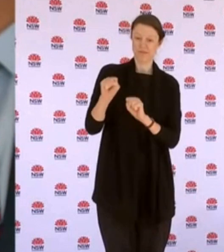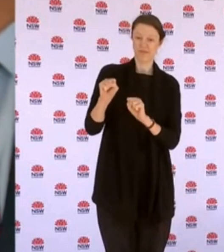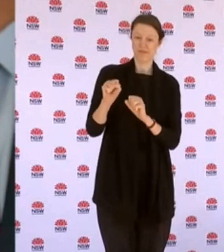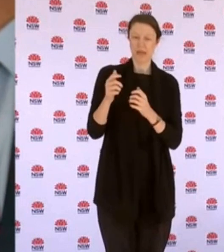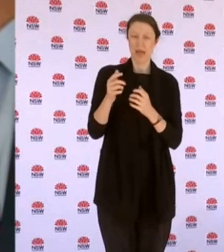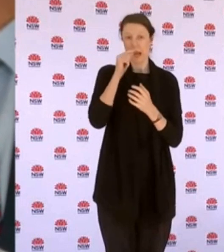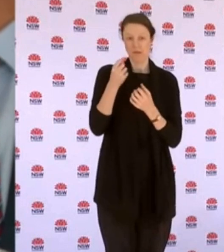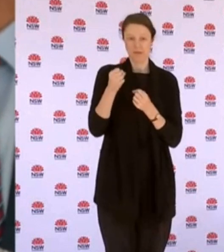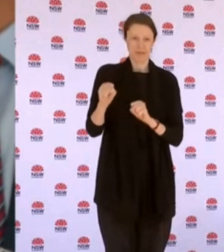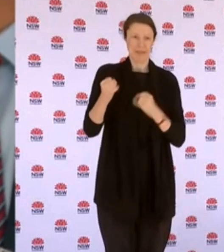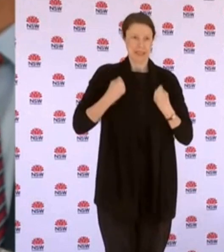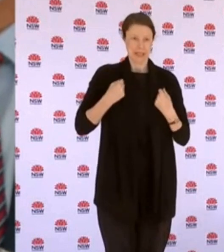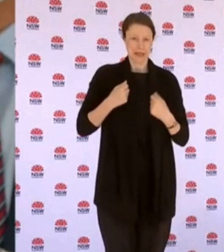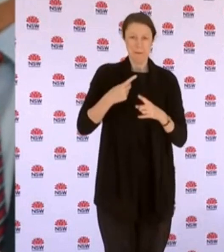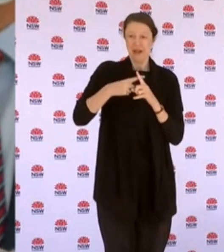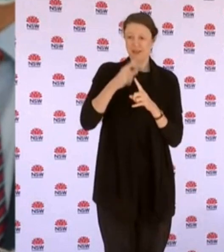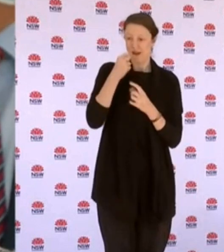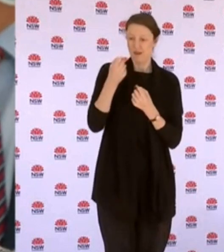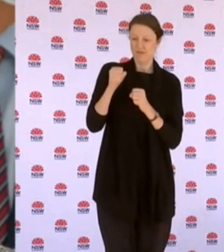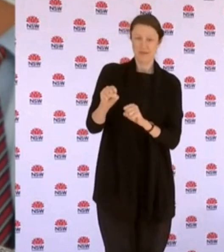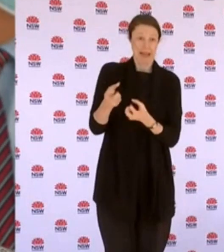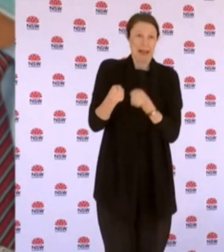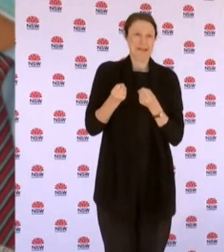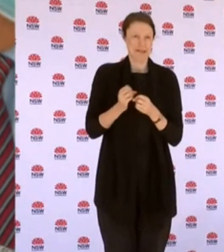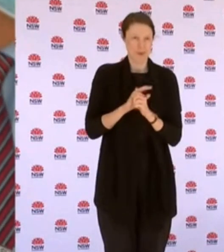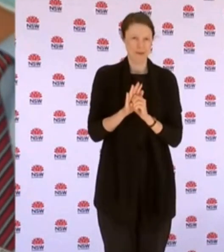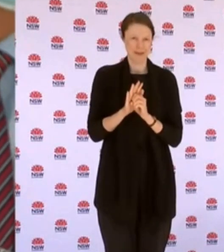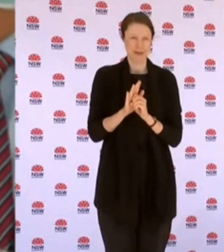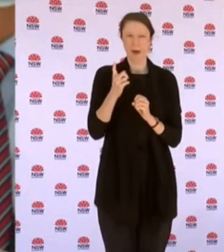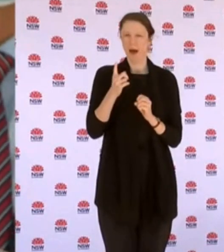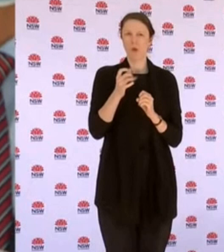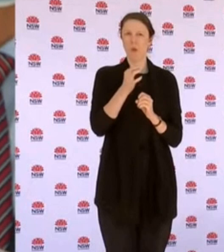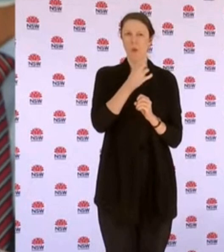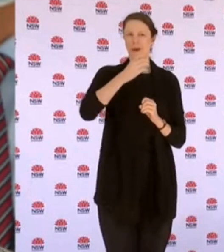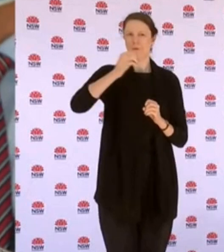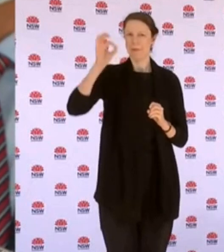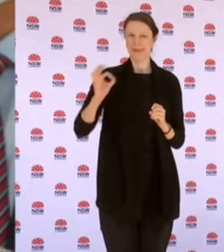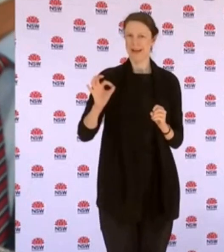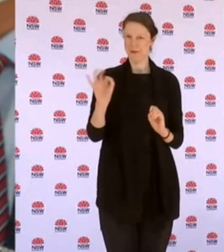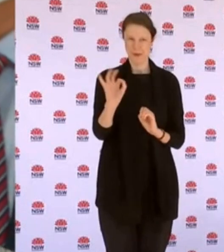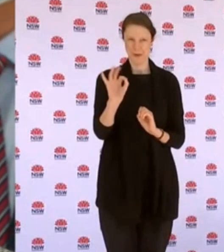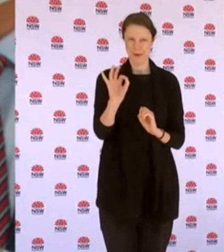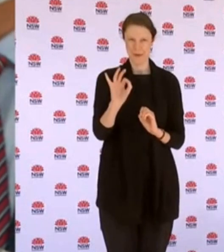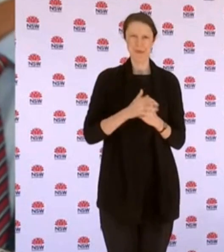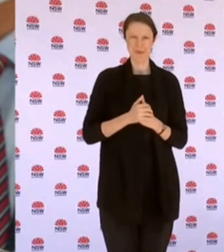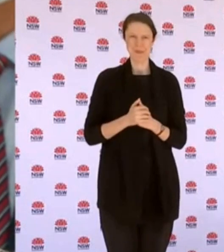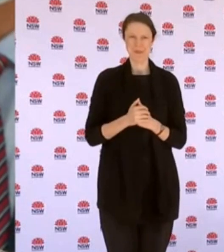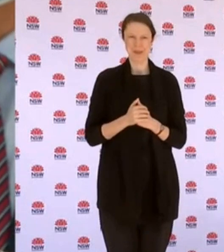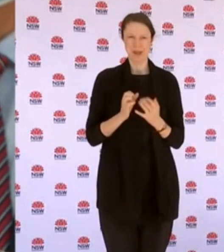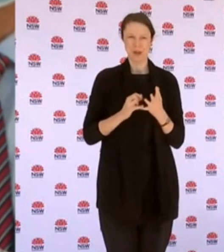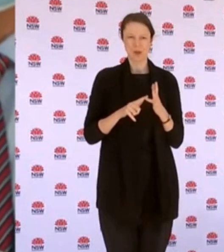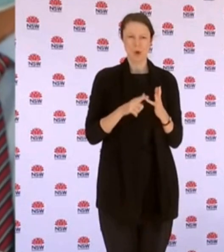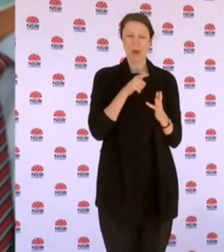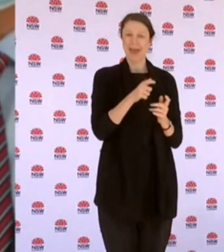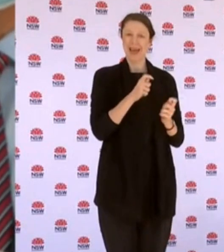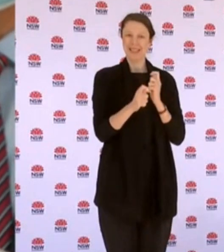That person was picked up as part of surveillance testing, so again another strategy we're putting in to really understand transmission and make